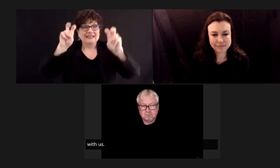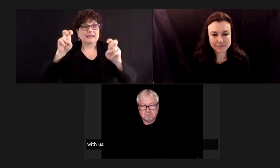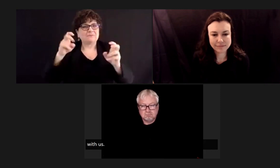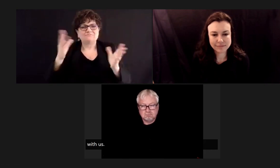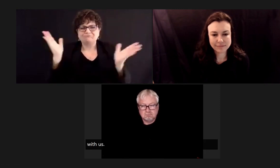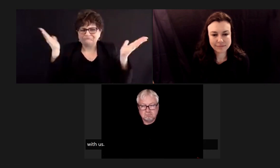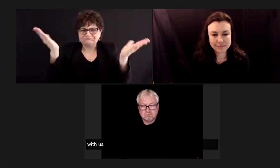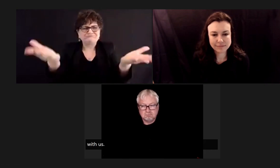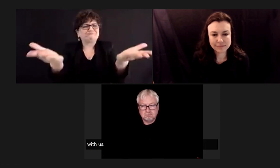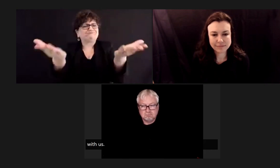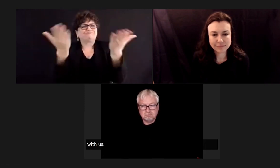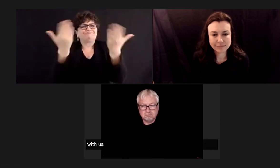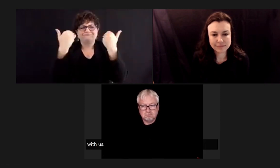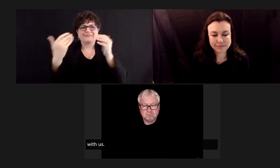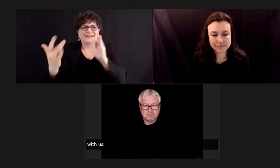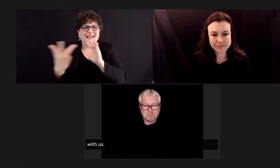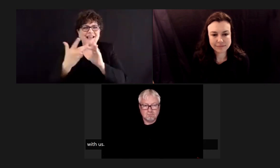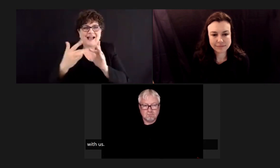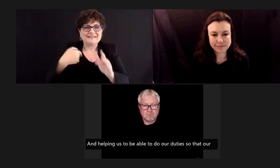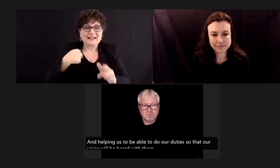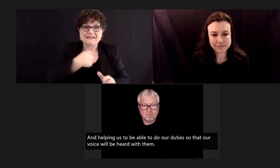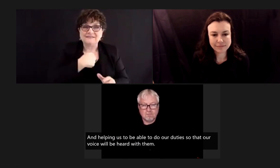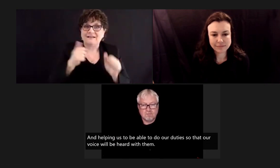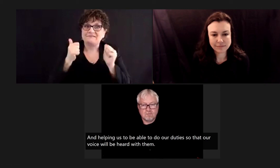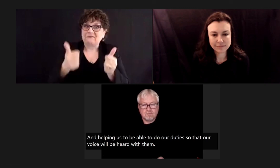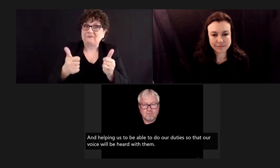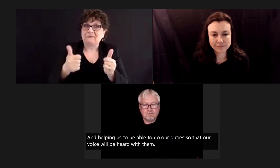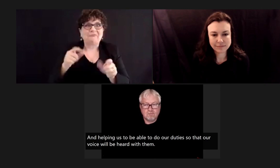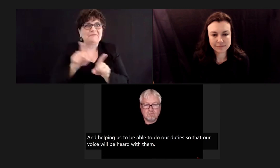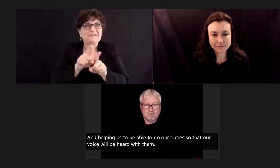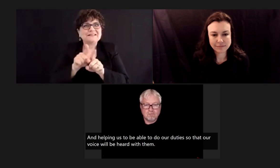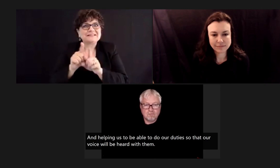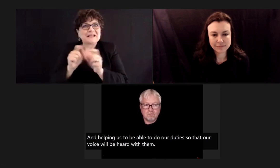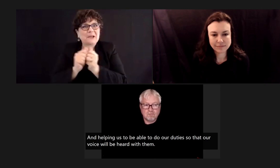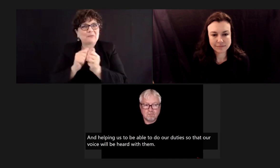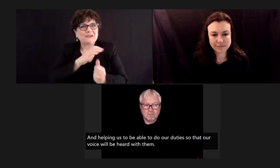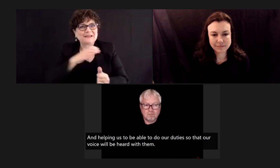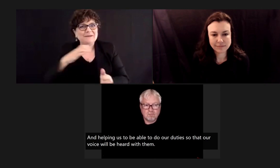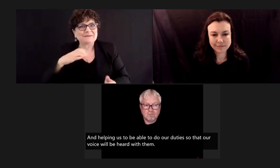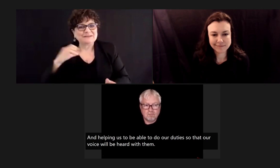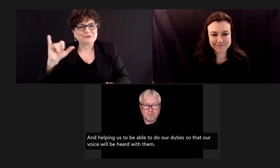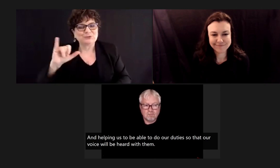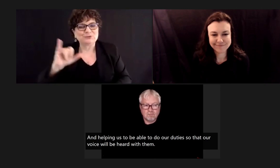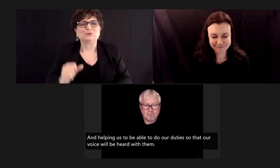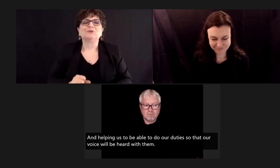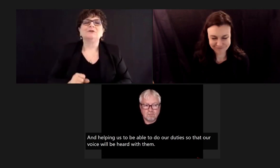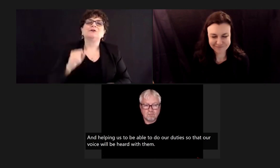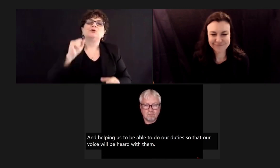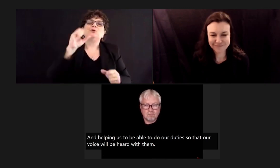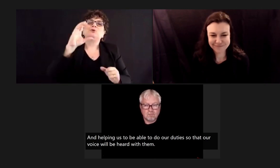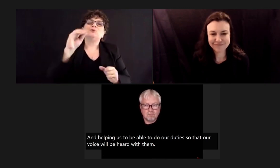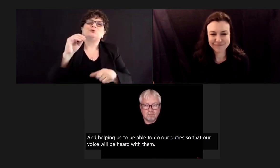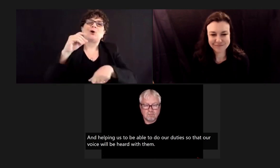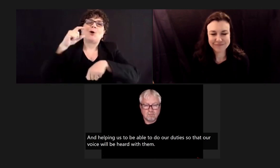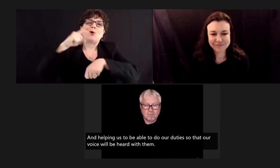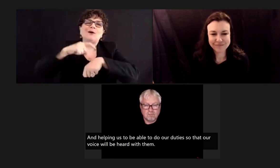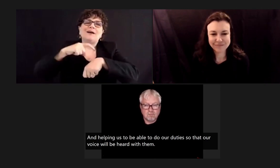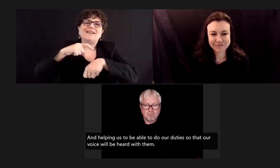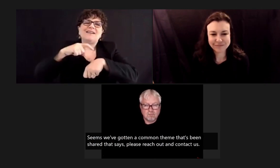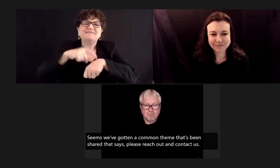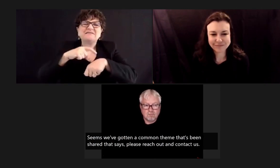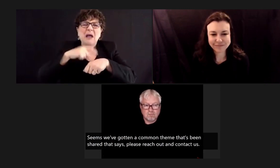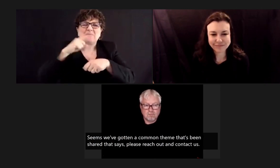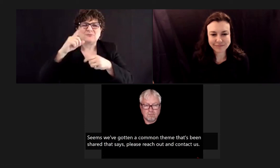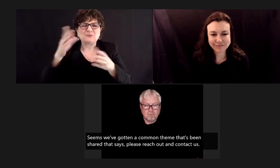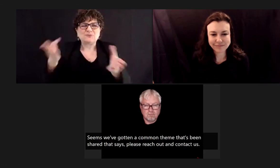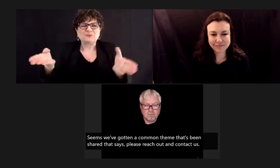It seems that we've gotten a common theme that's been shared that says, please reach out and contact us. And it's the same